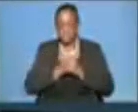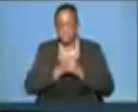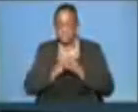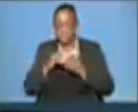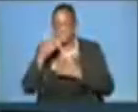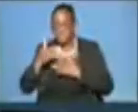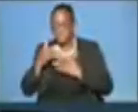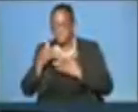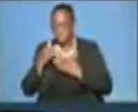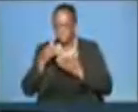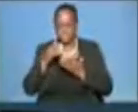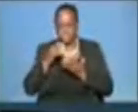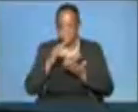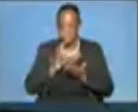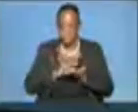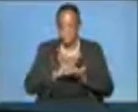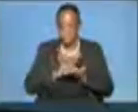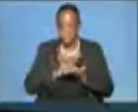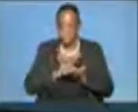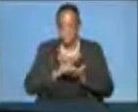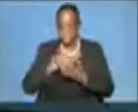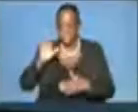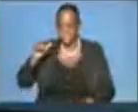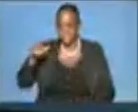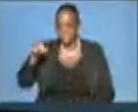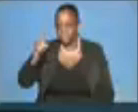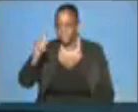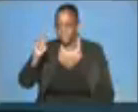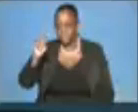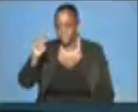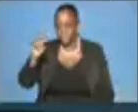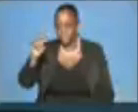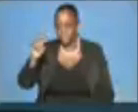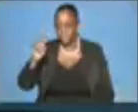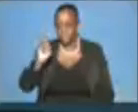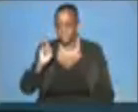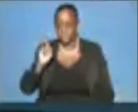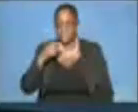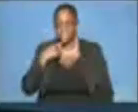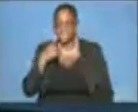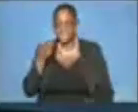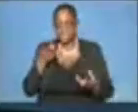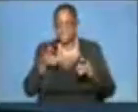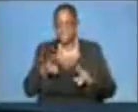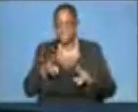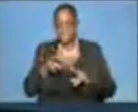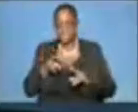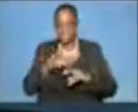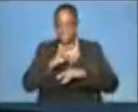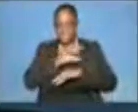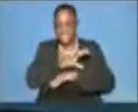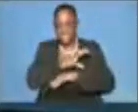In other news this evening, taxi drivers up in arms and the focus of their frustration, the police. Fern Carey fills us in with the